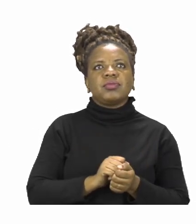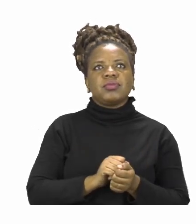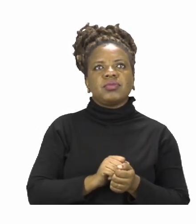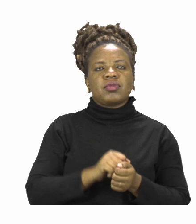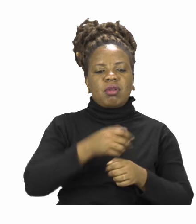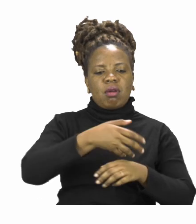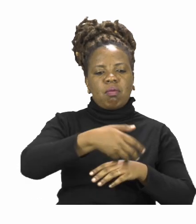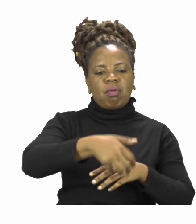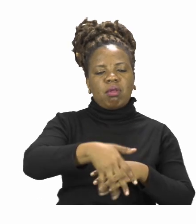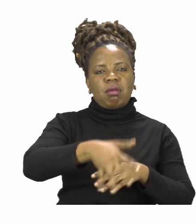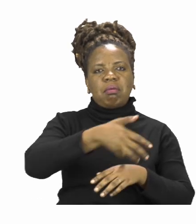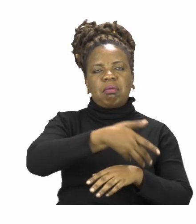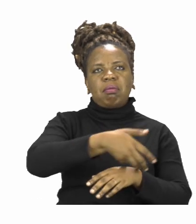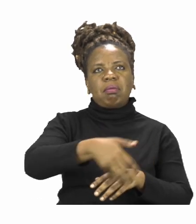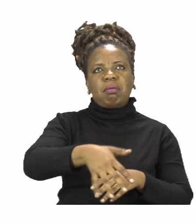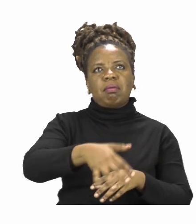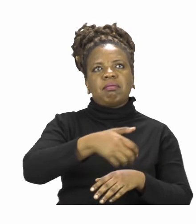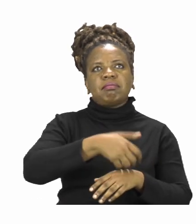Bleed.